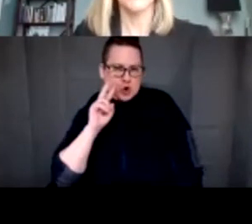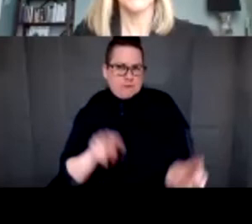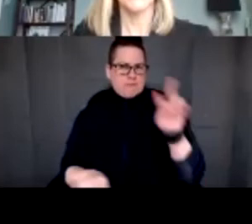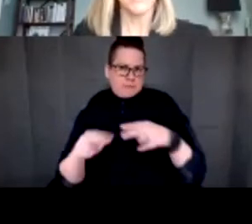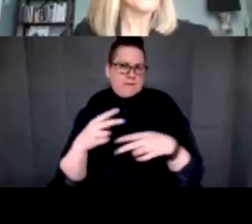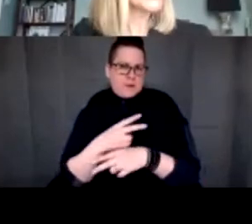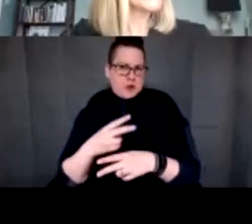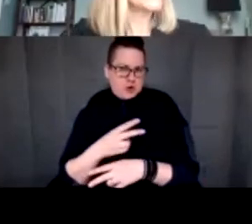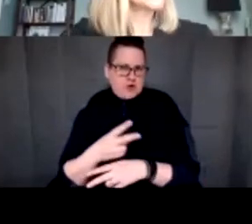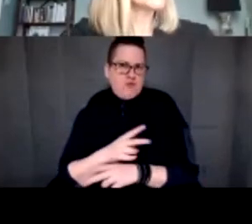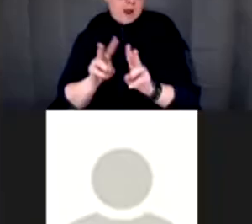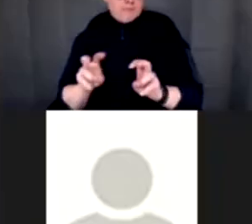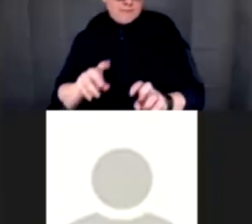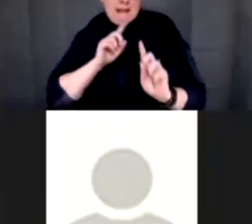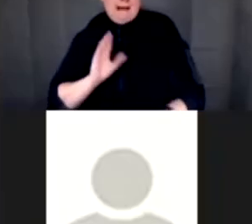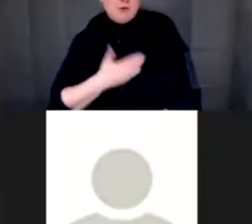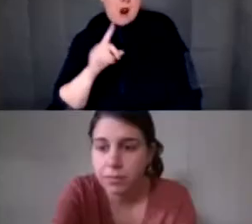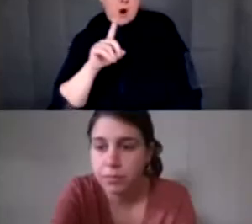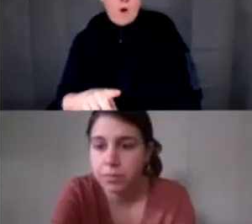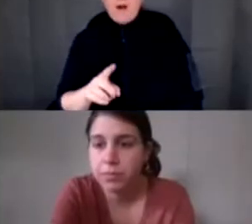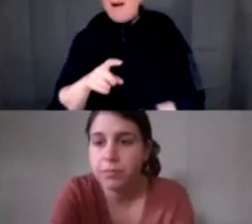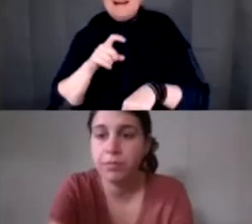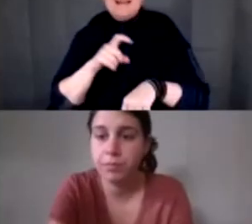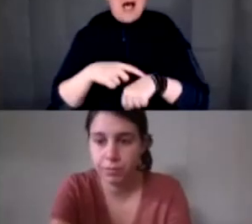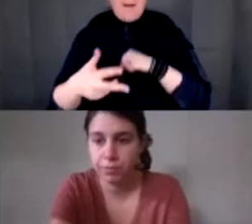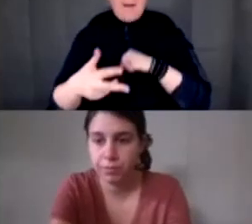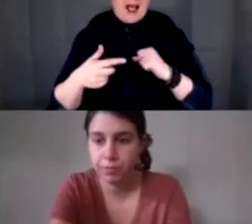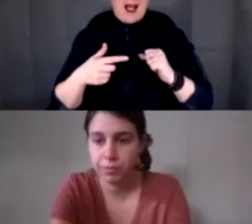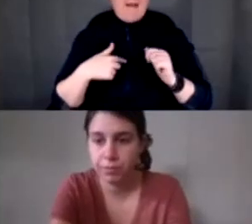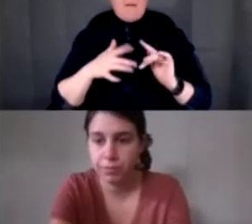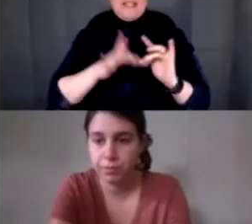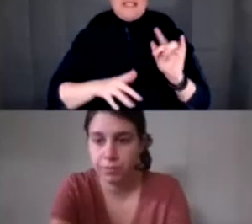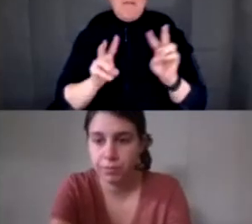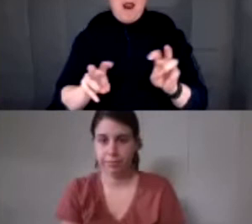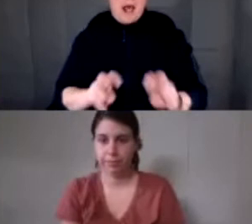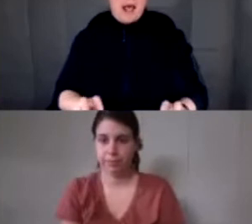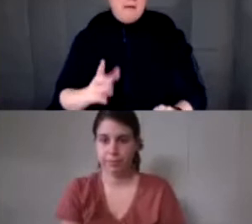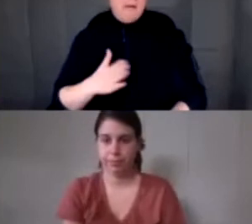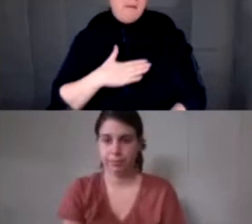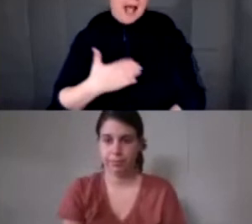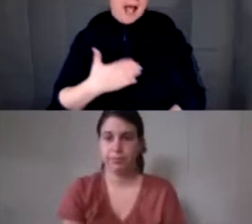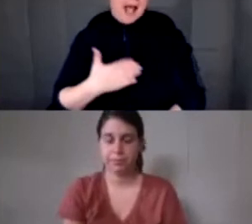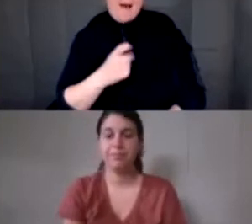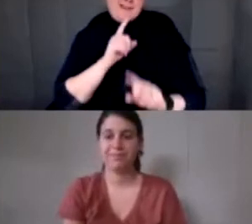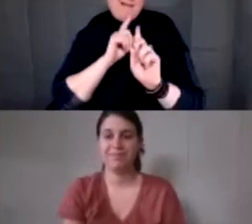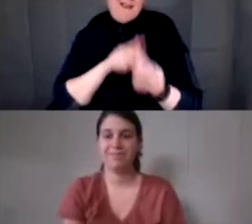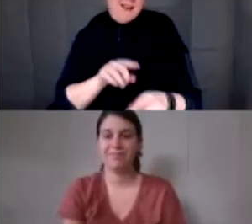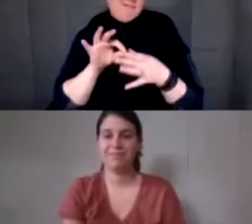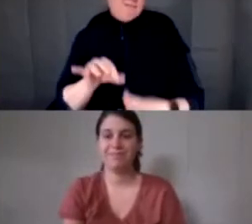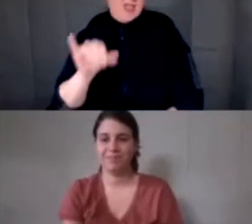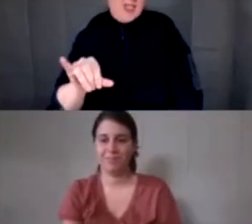questions. Just in the interest of time, I'm just going to skip over the analyses, but I'd be happy to answer questions about